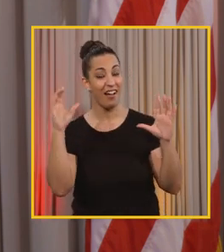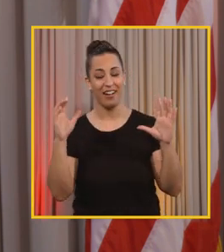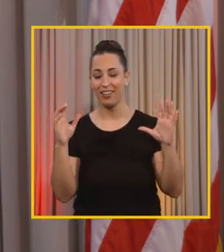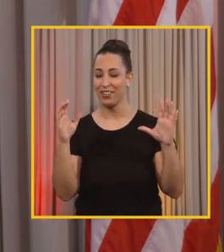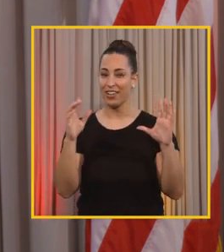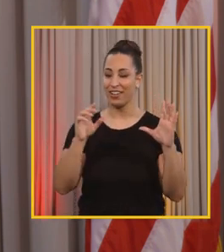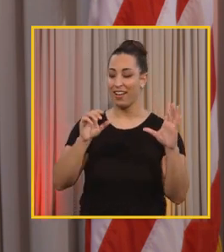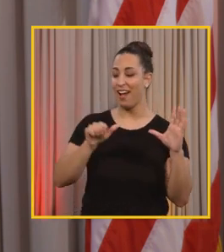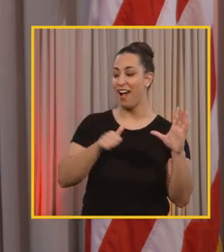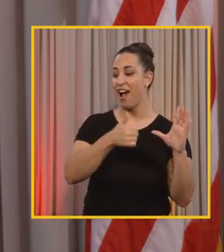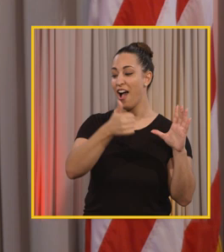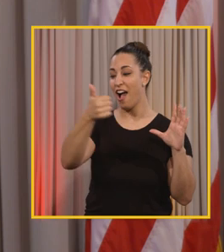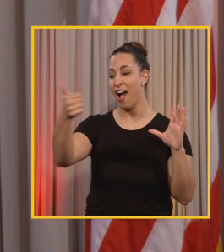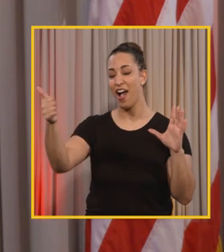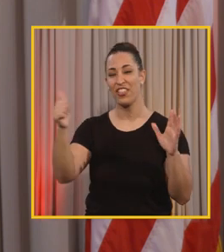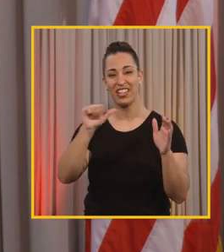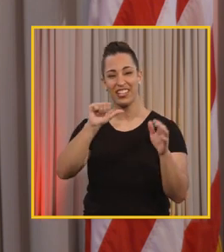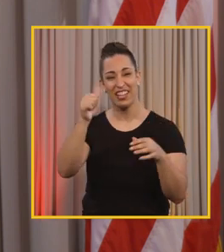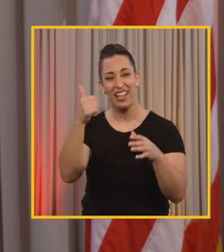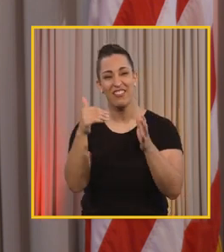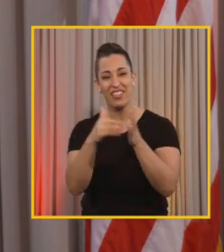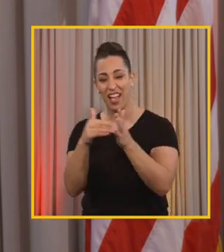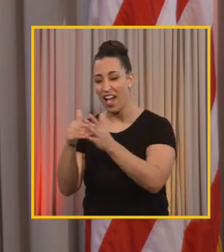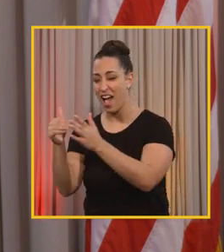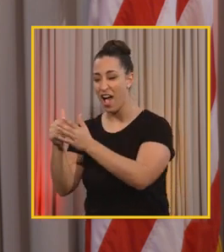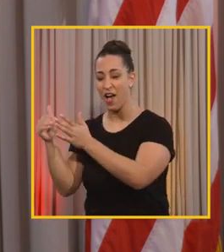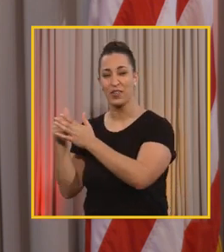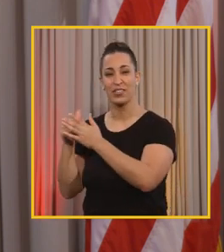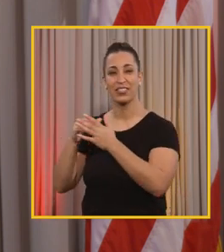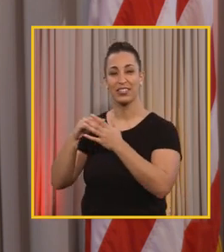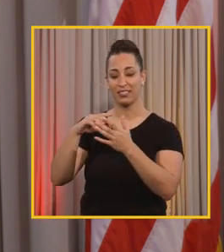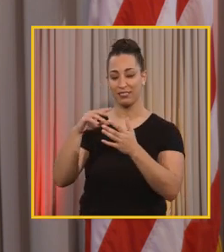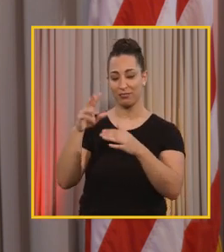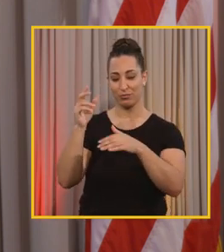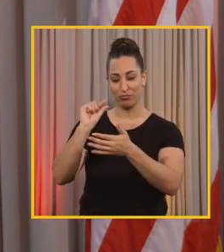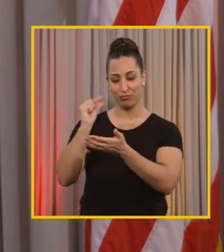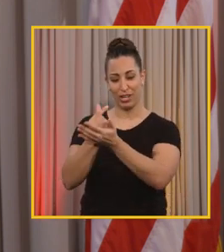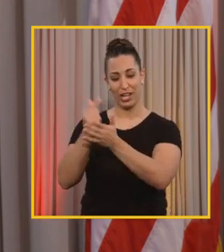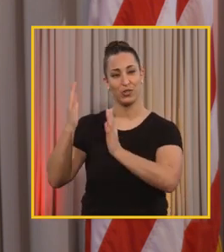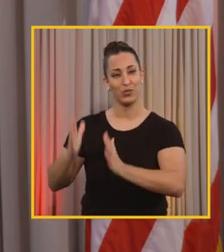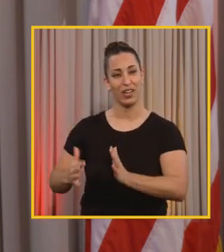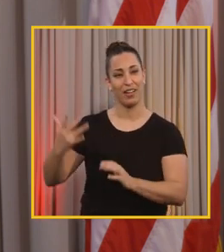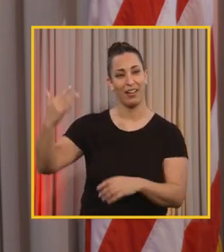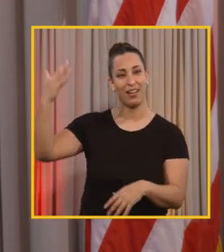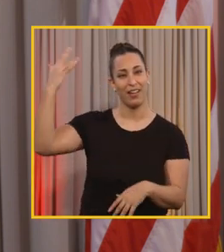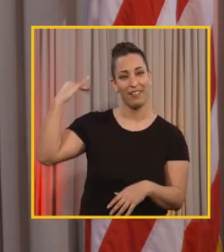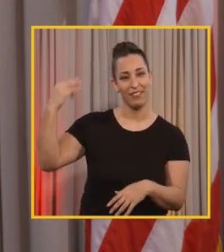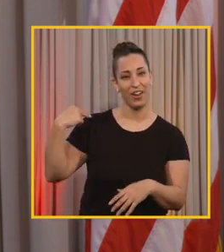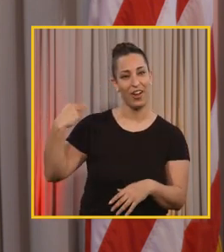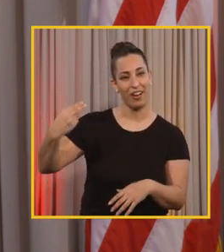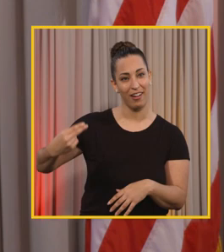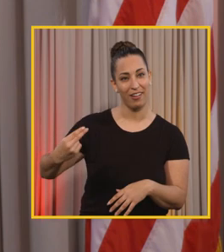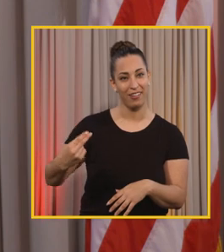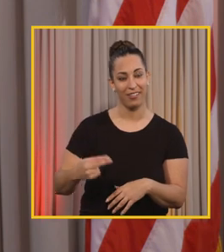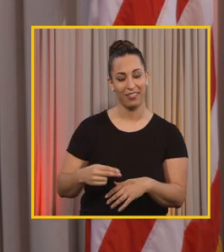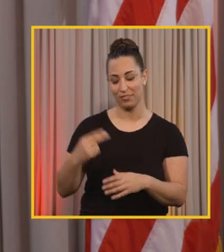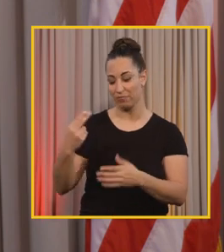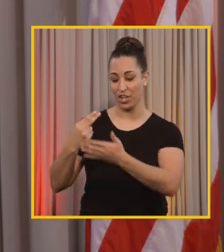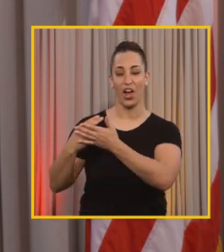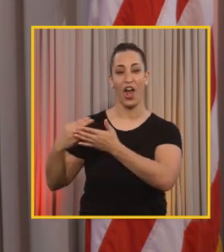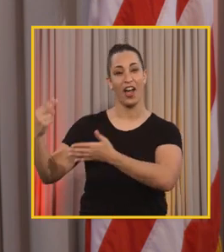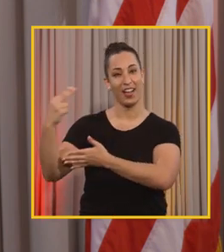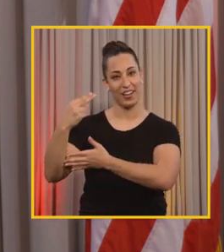you from tens of thousands of Panther graduates who have preceded